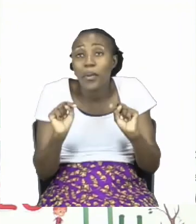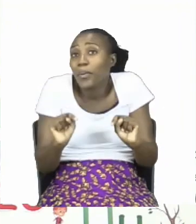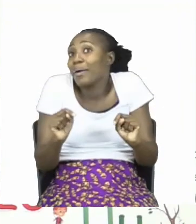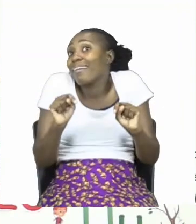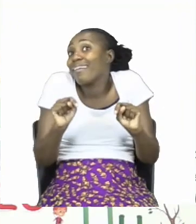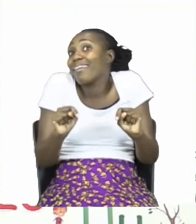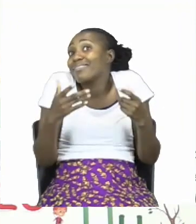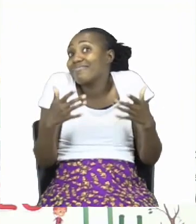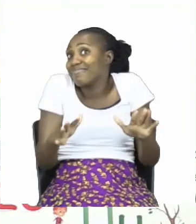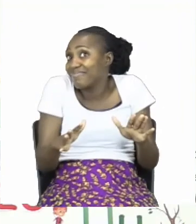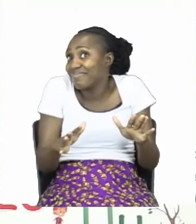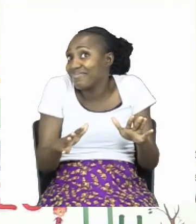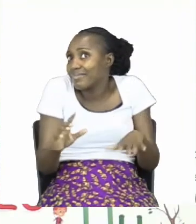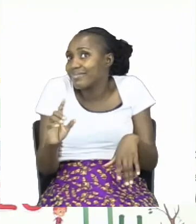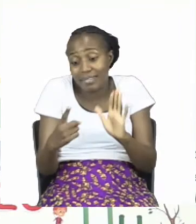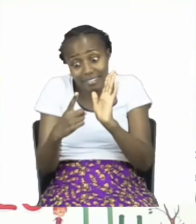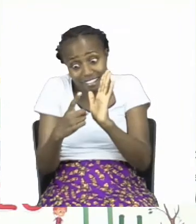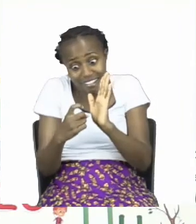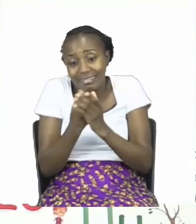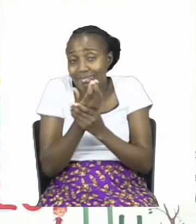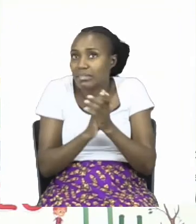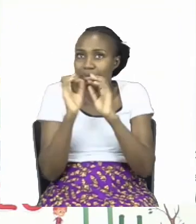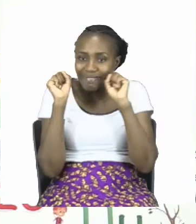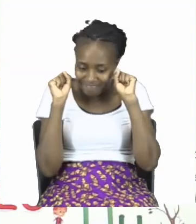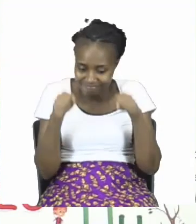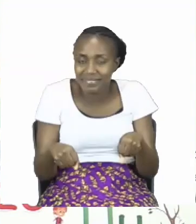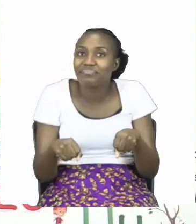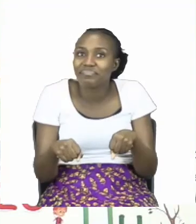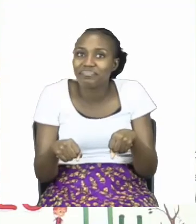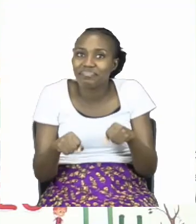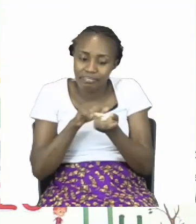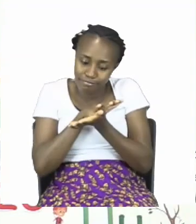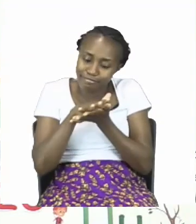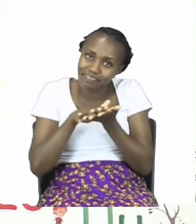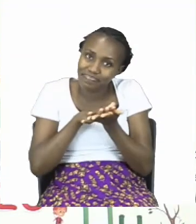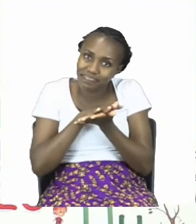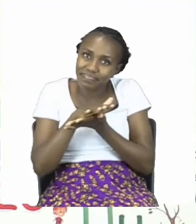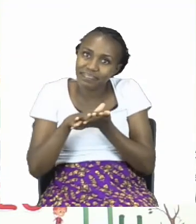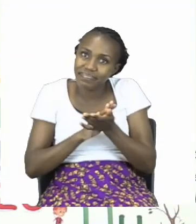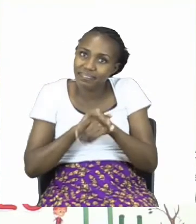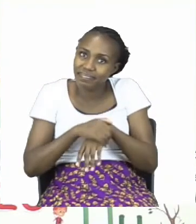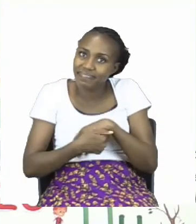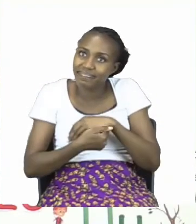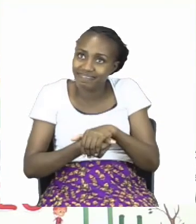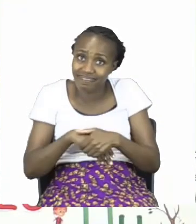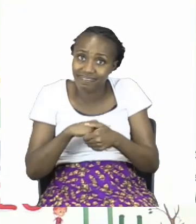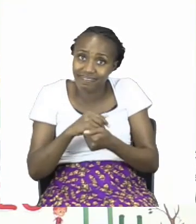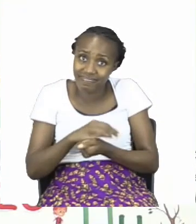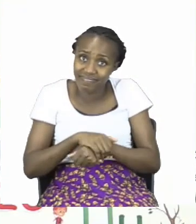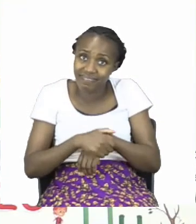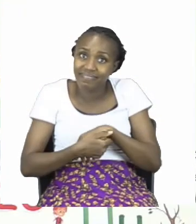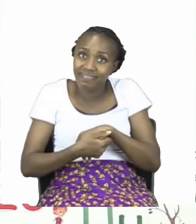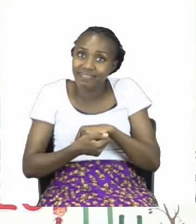it's important for us to sanitize. So let's take our sanitizer and we rub inside our